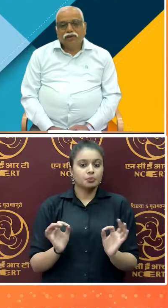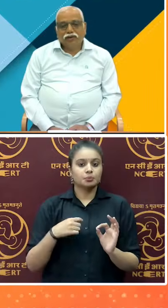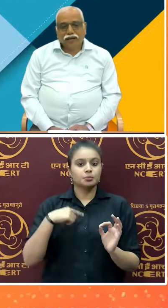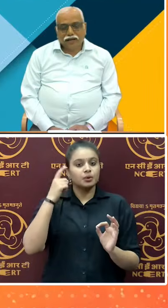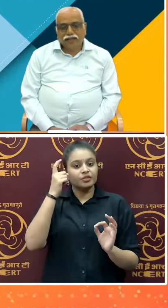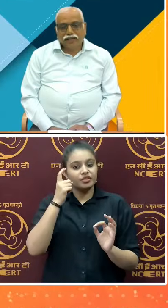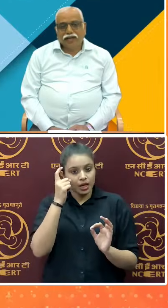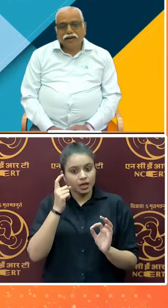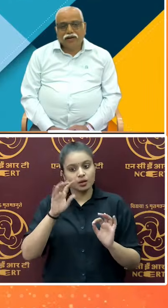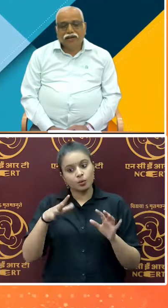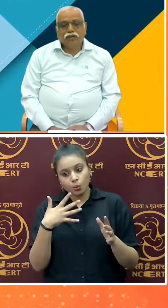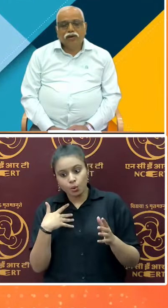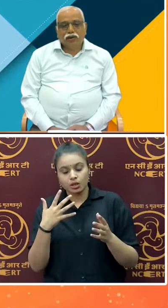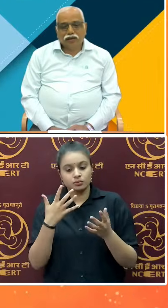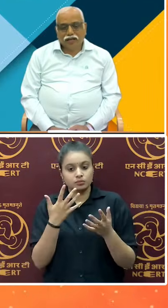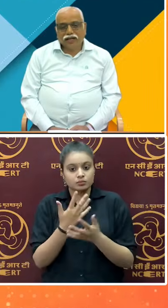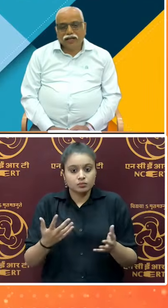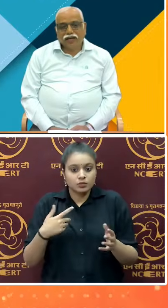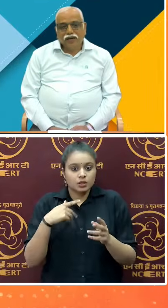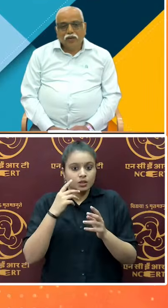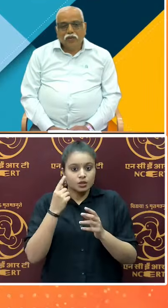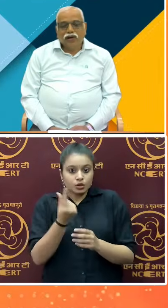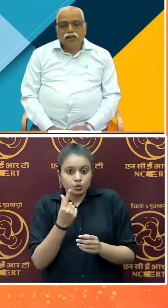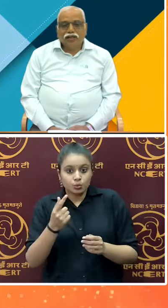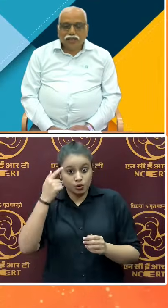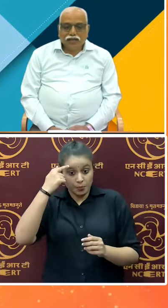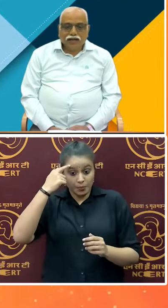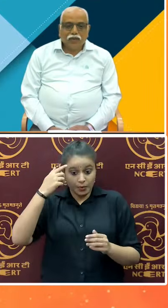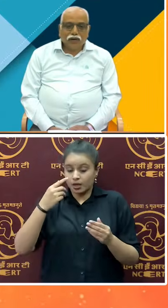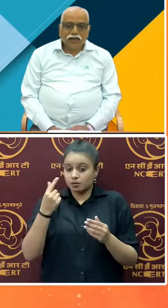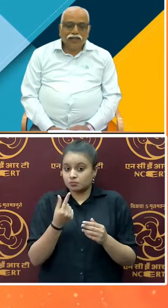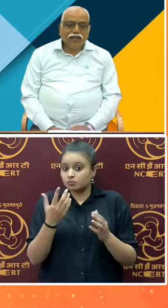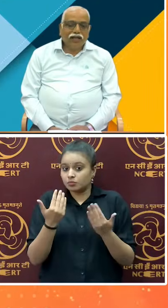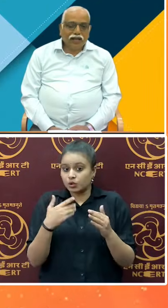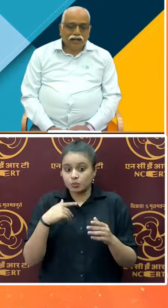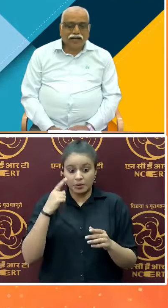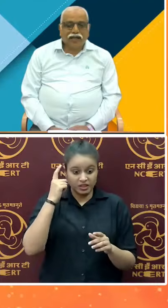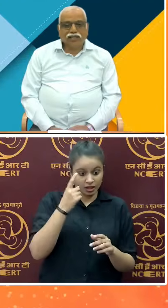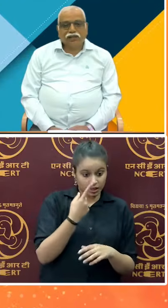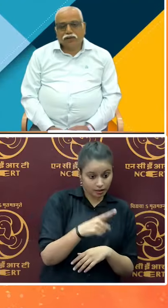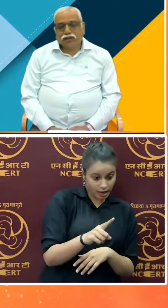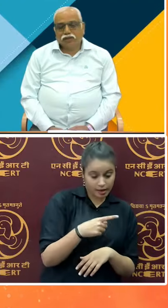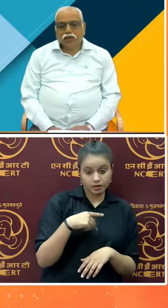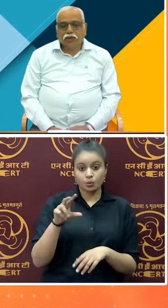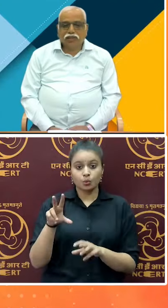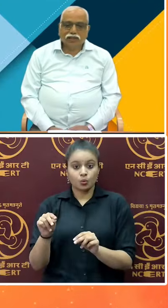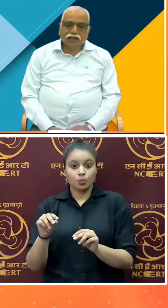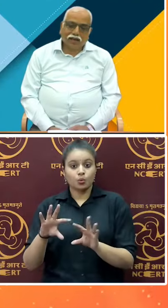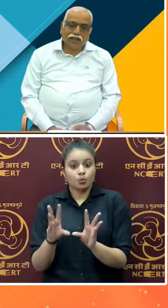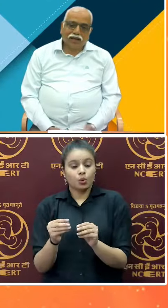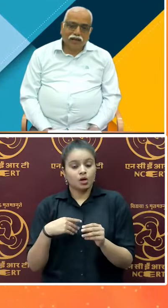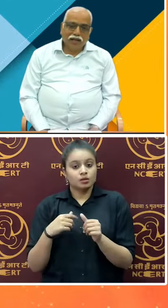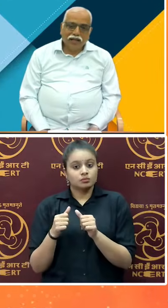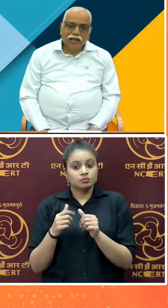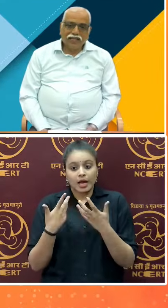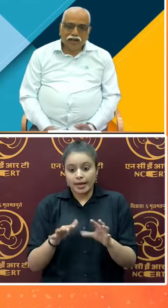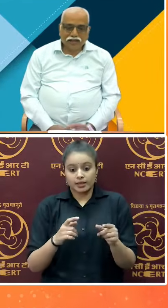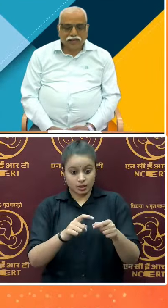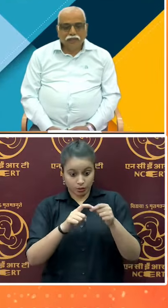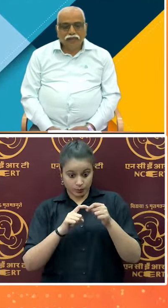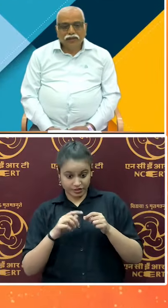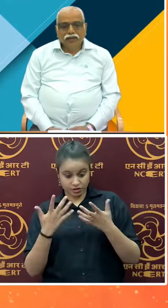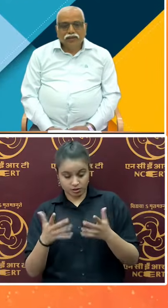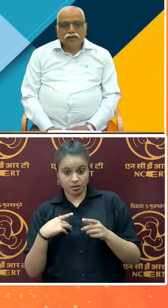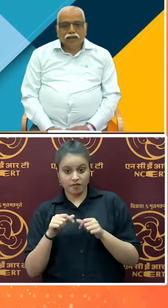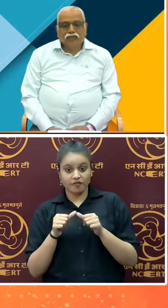not able to analyze, they are not able to articulate what they think and what is the correct response to the questions other has